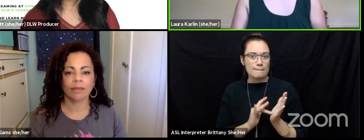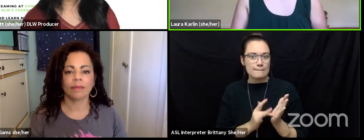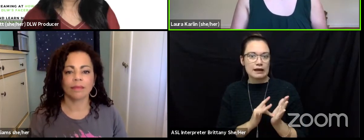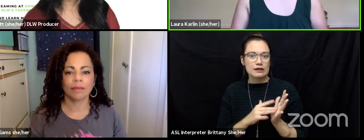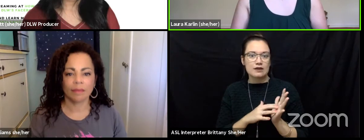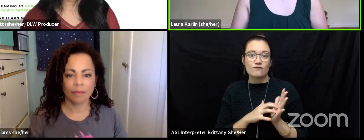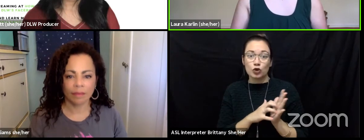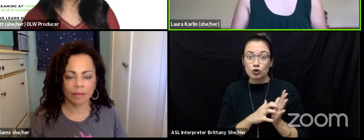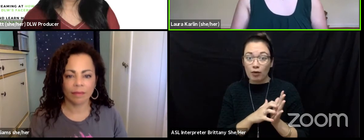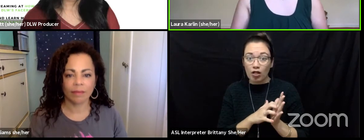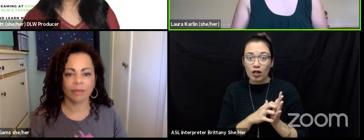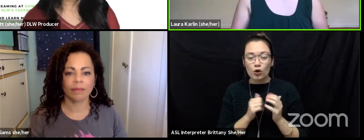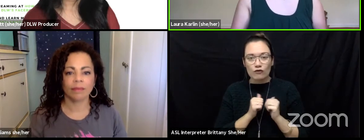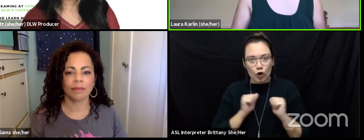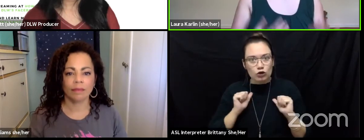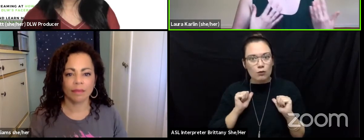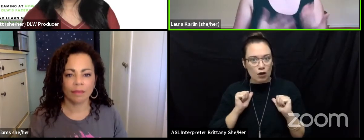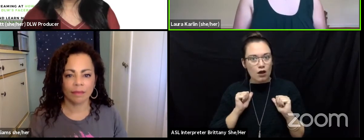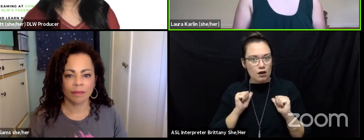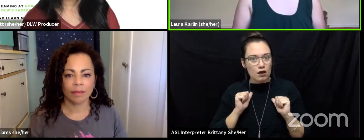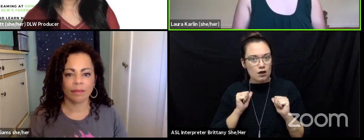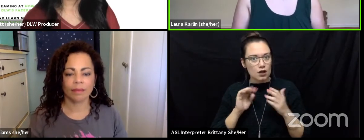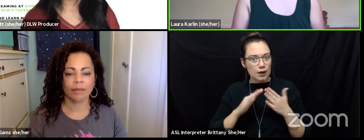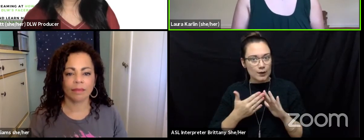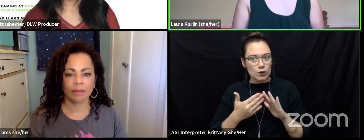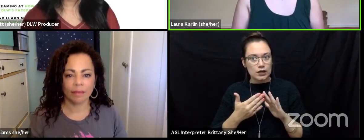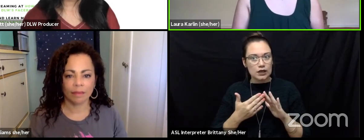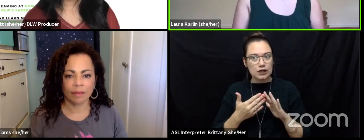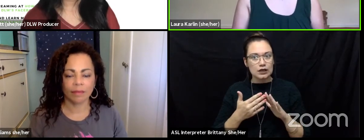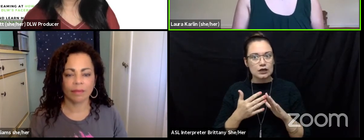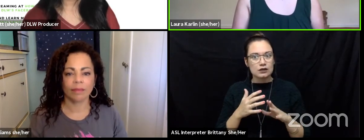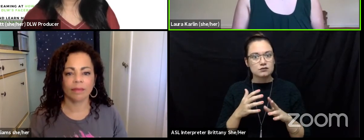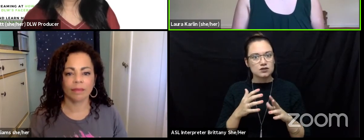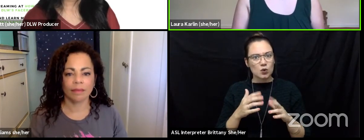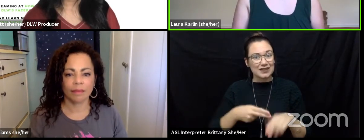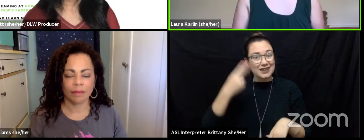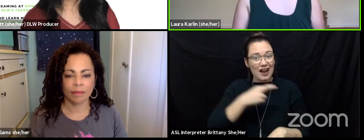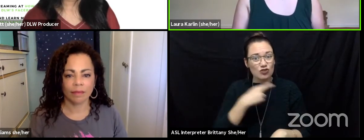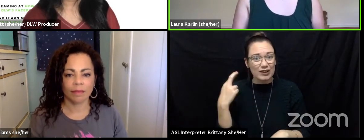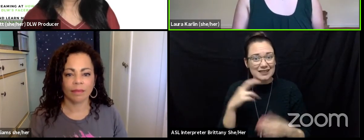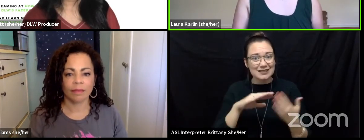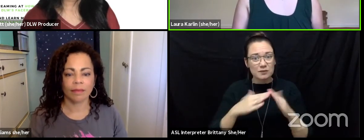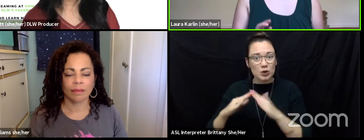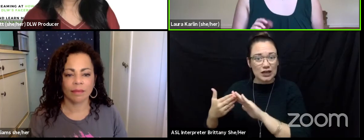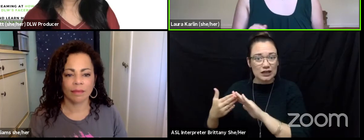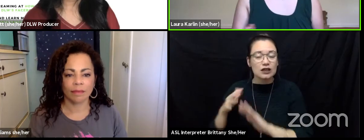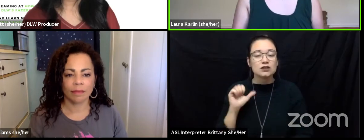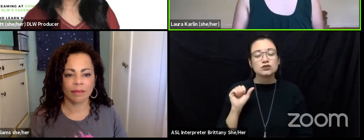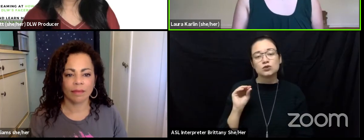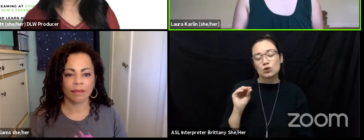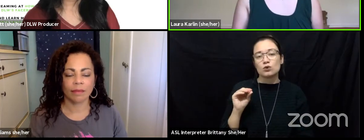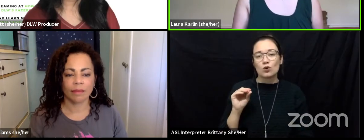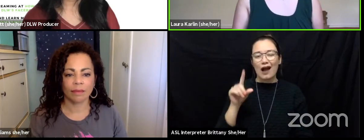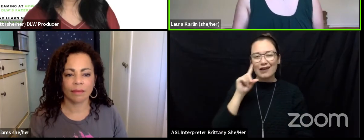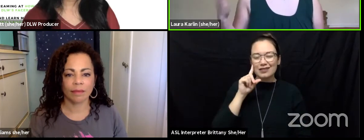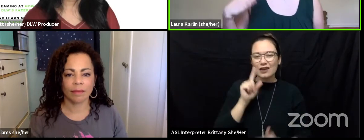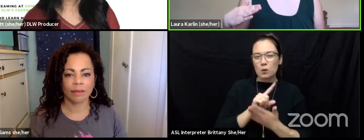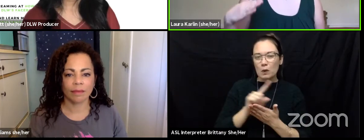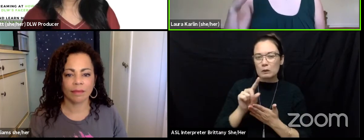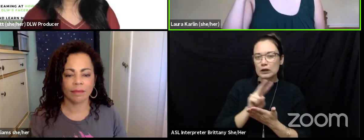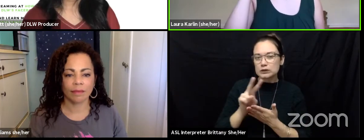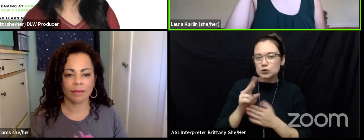communities. People with Parkinson's are at incredible risk. And so we actually, I think a week or two before,